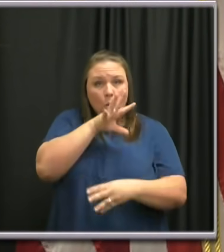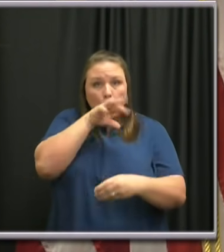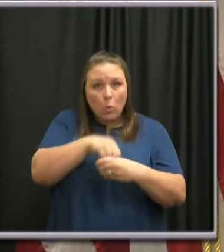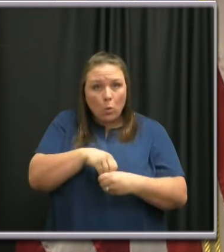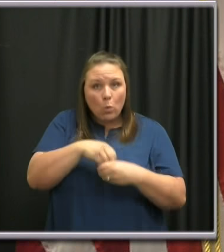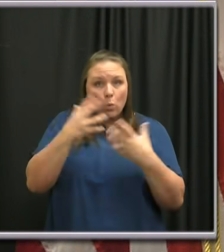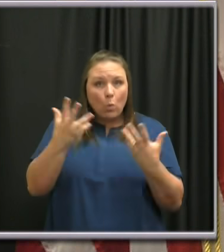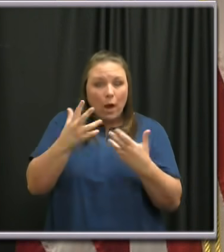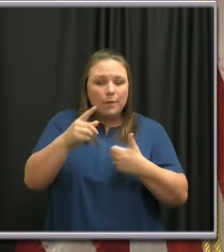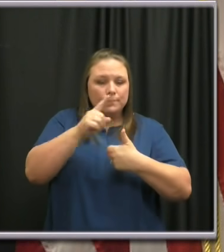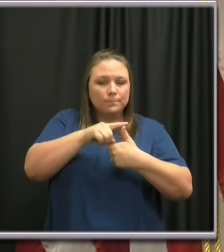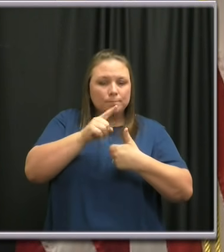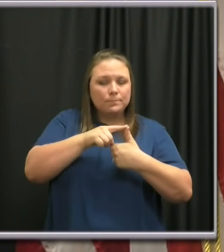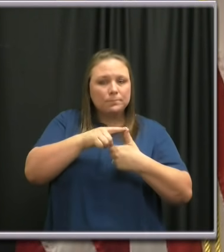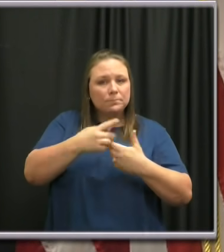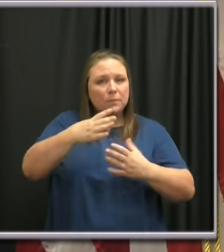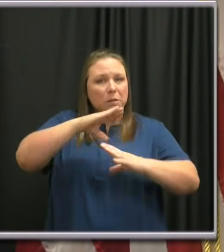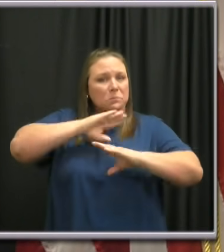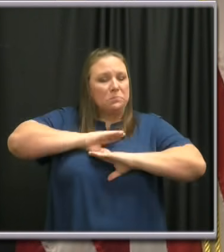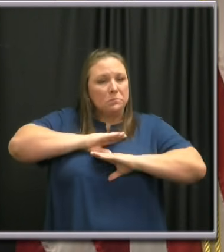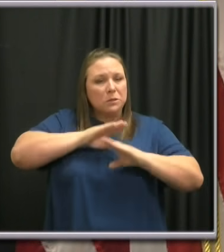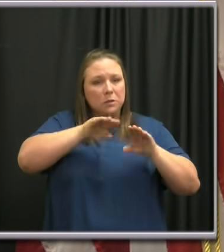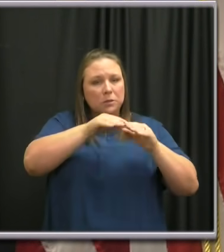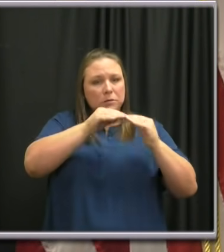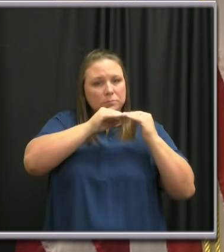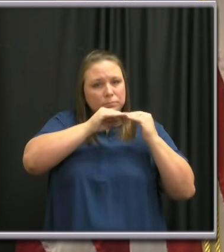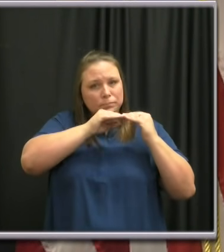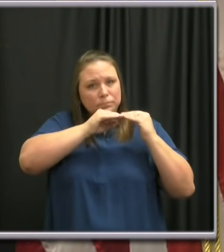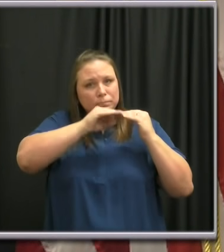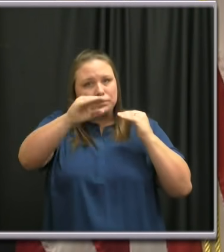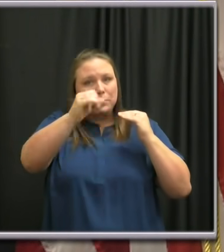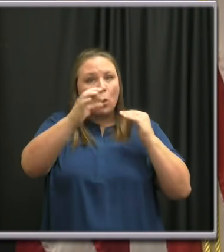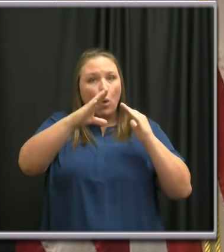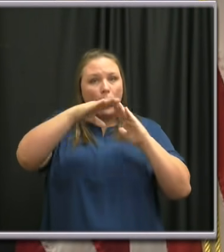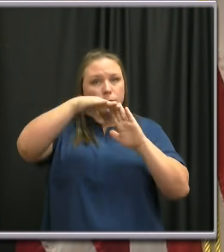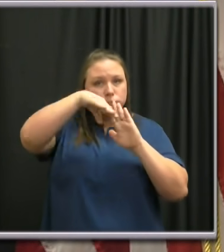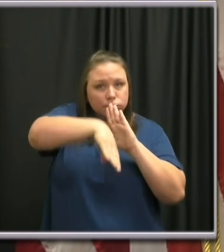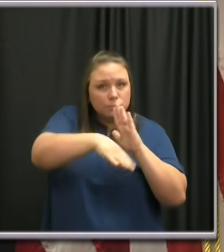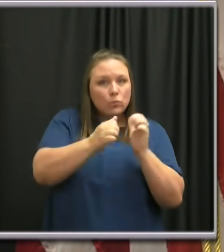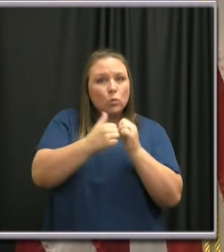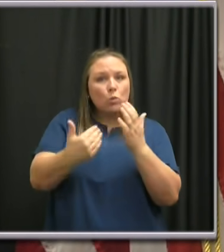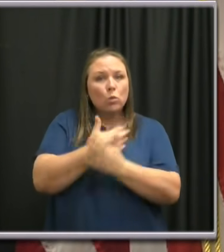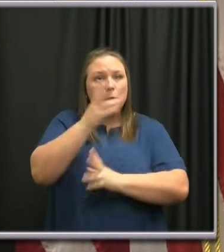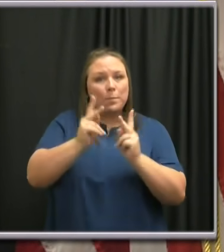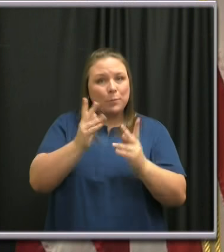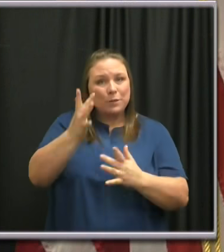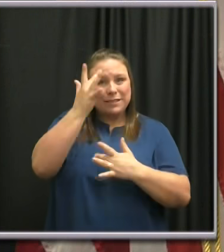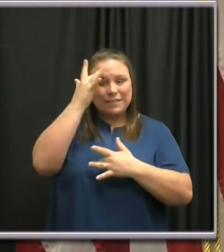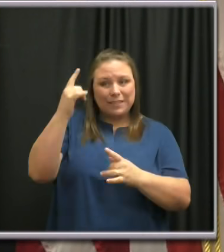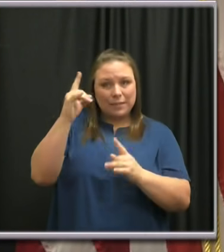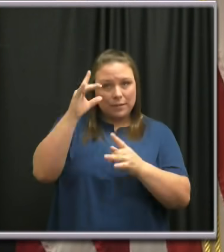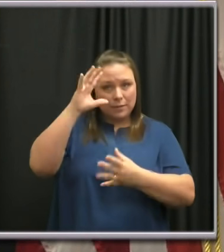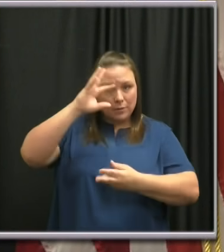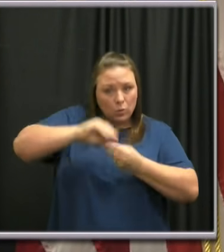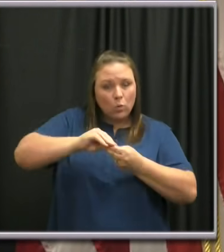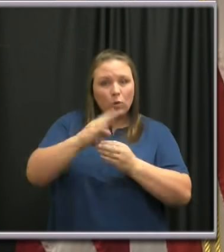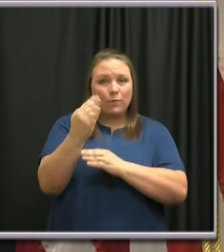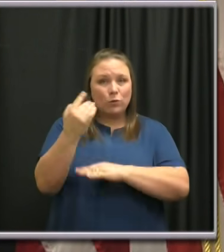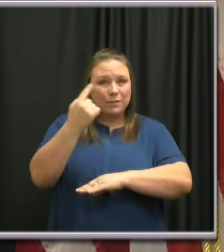includes an acceptably stable or sustained decline in new COVID-19 cases over a 14-day